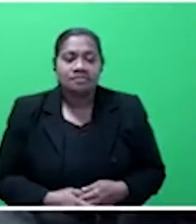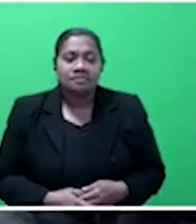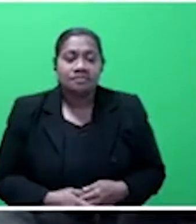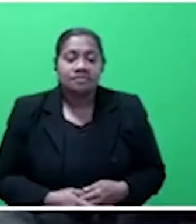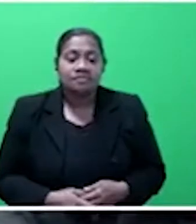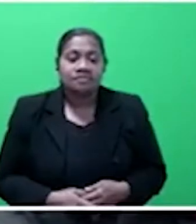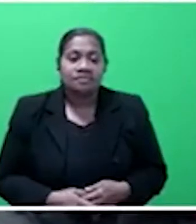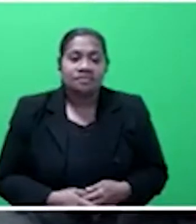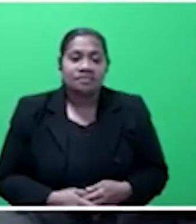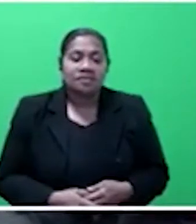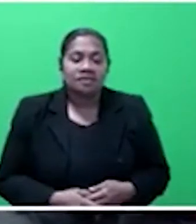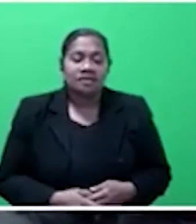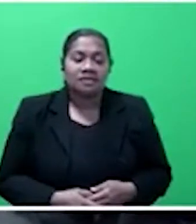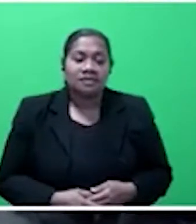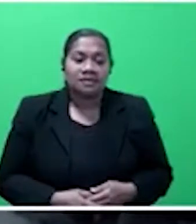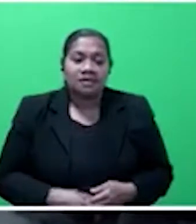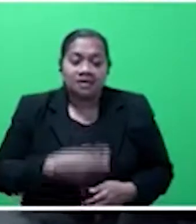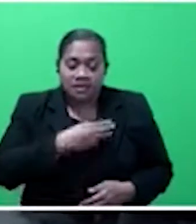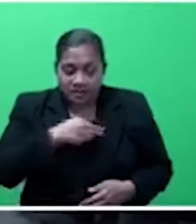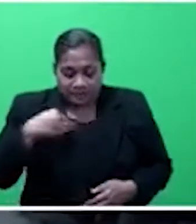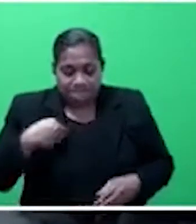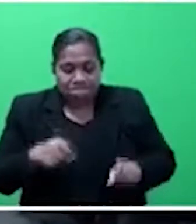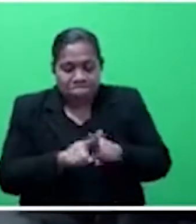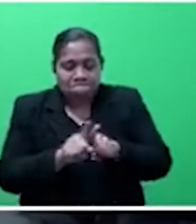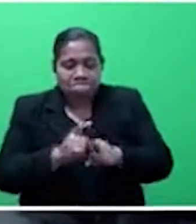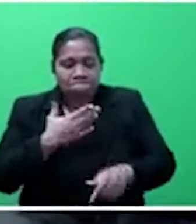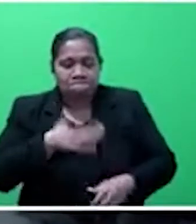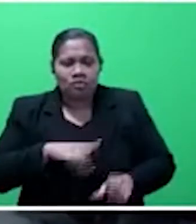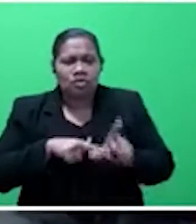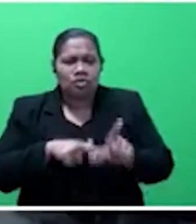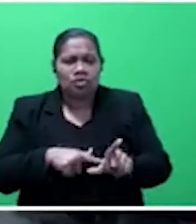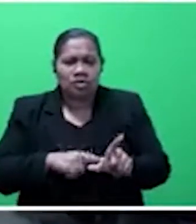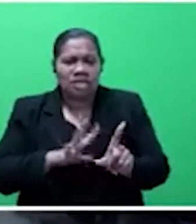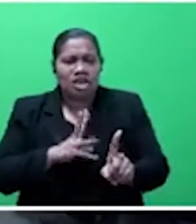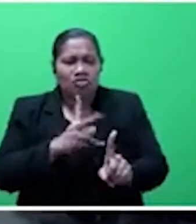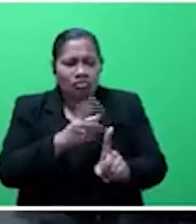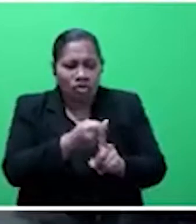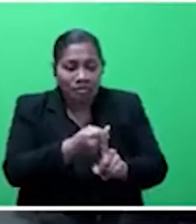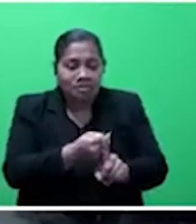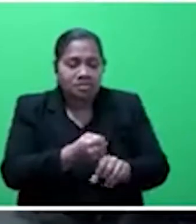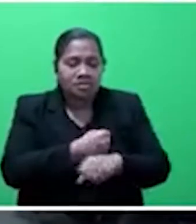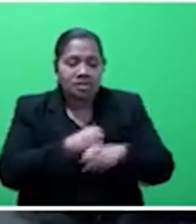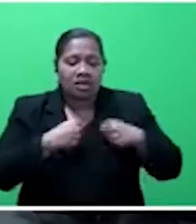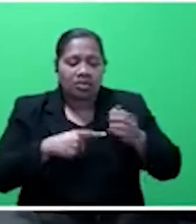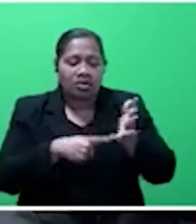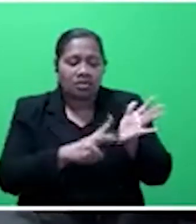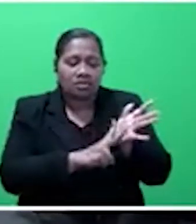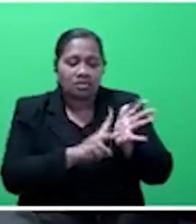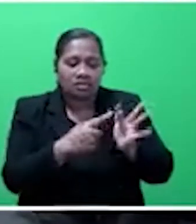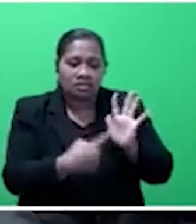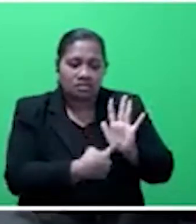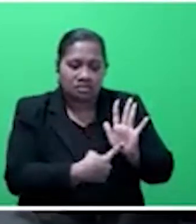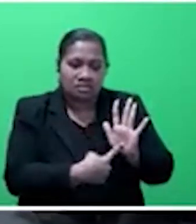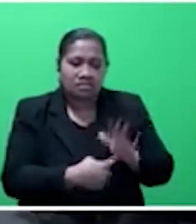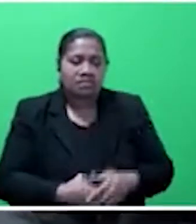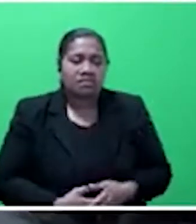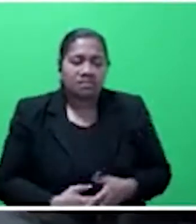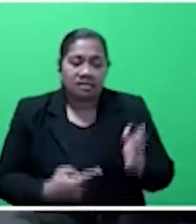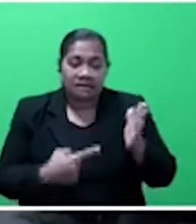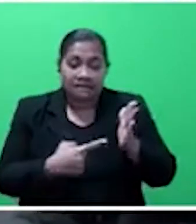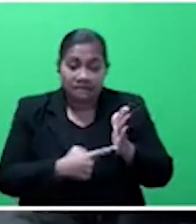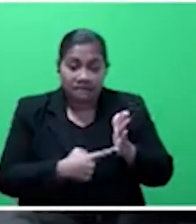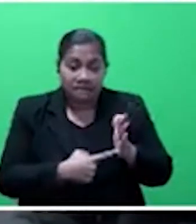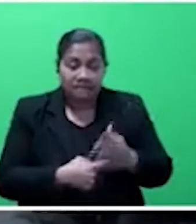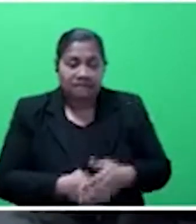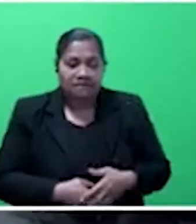to increase youth enrollment into our TVET, as we see this is as a meeting local employment needs in key areas,